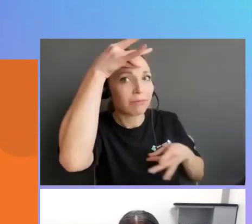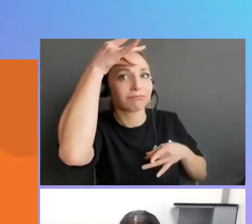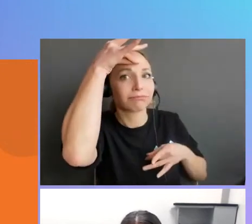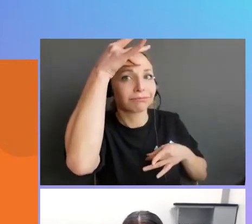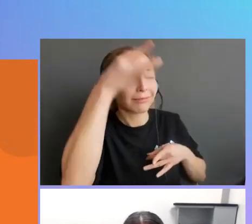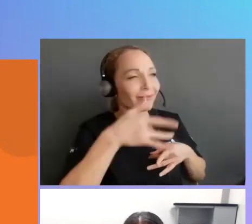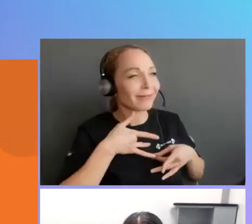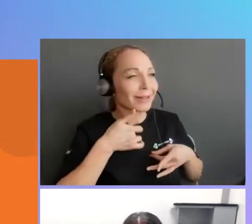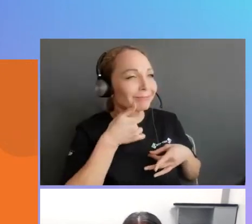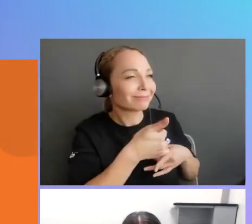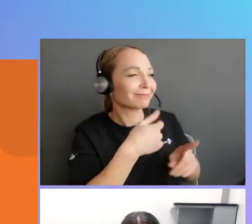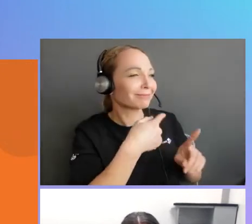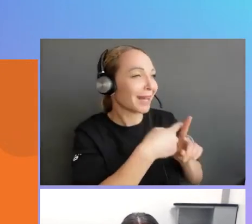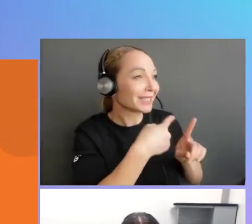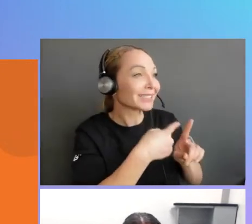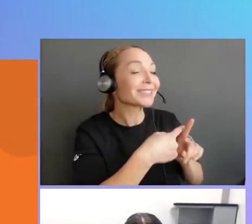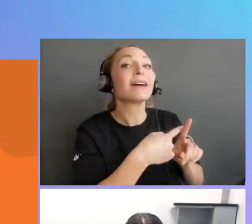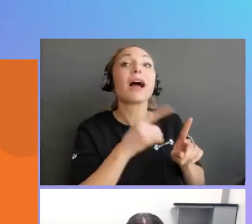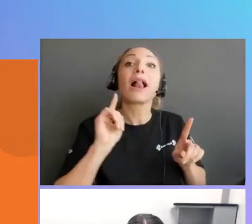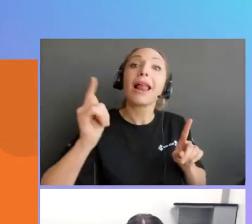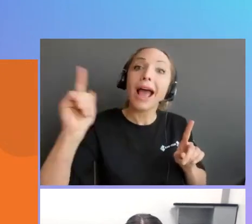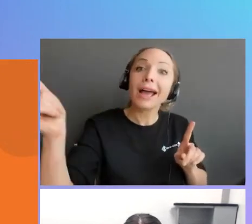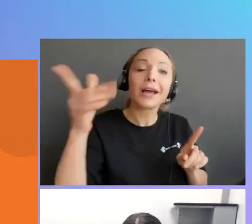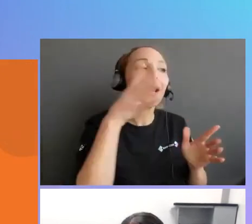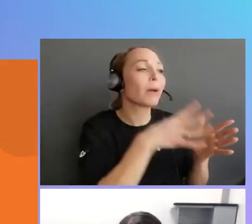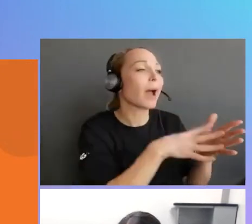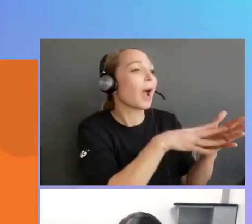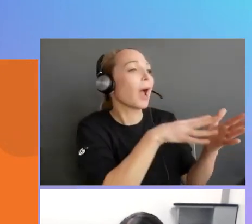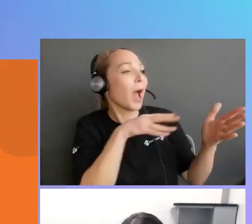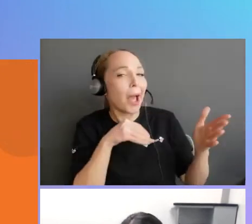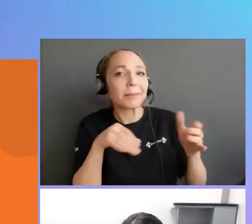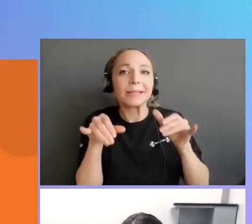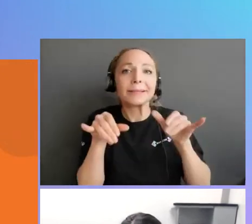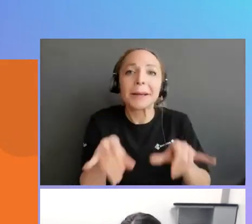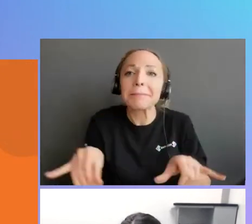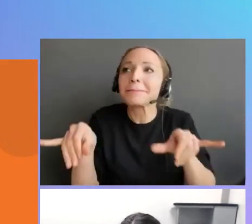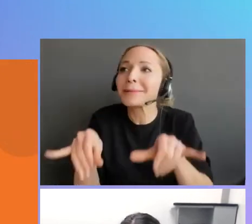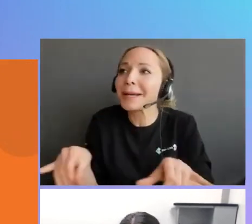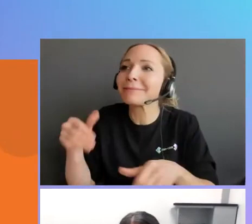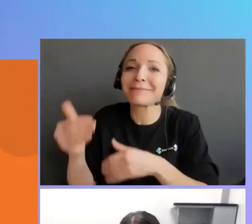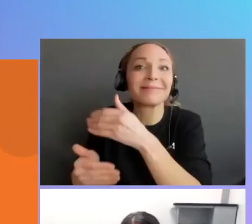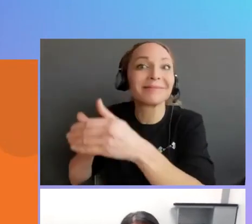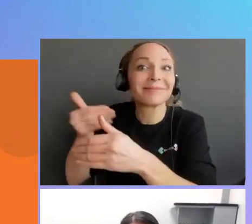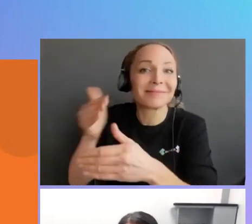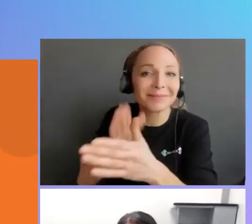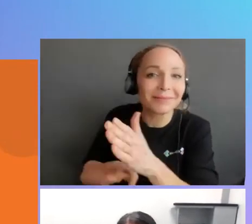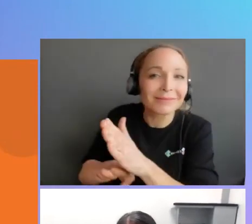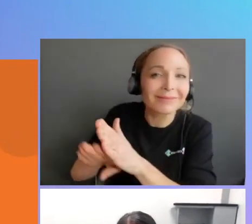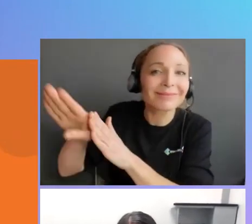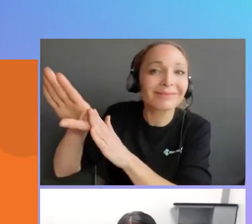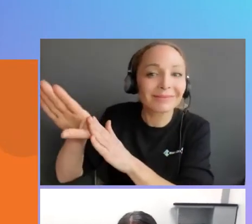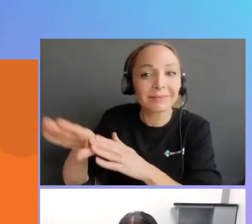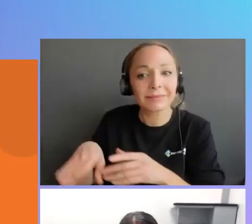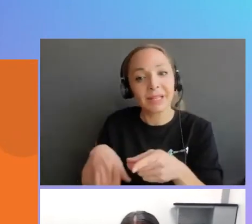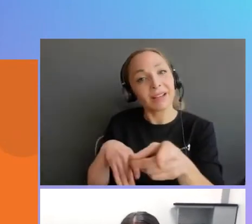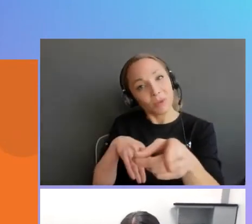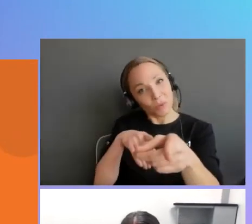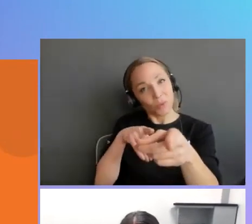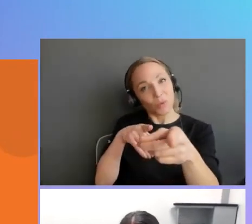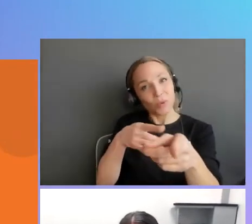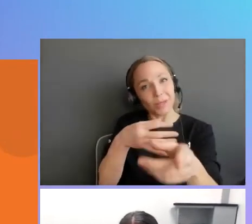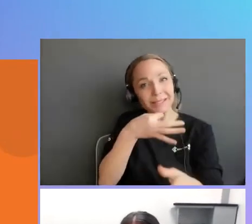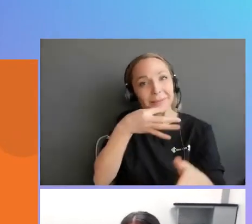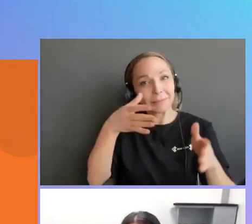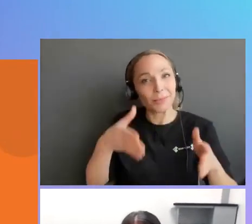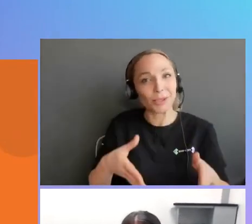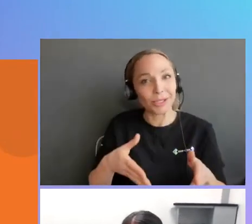building partnership. When you come in as a subject matter expert, and expert is in the title, people tend to expect you to just take over and